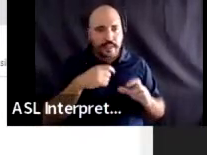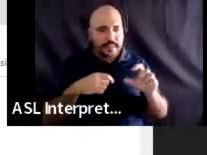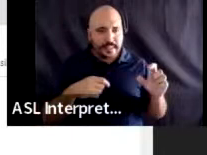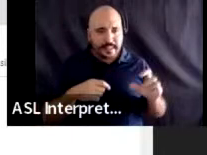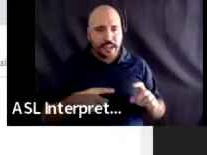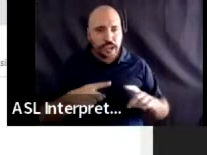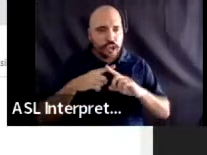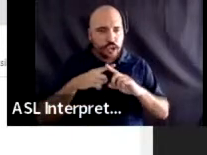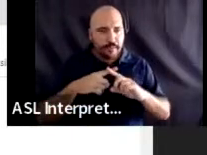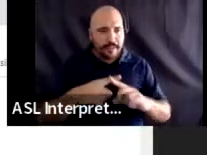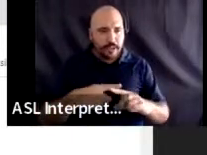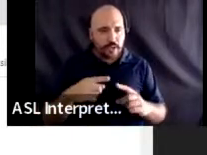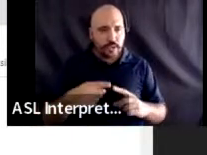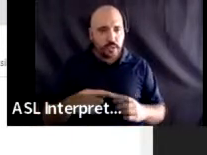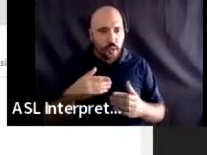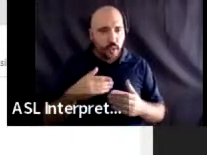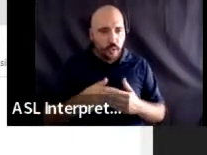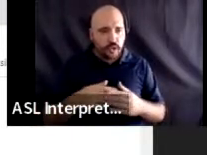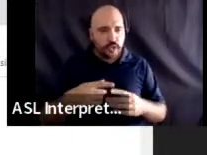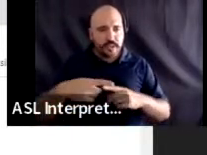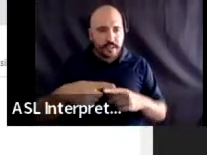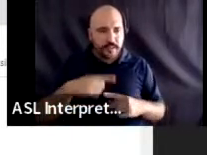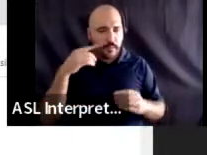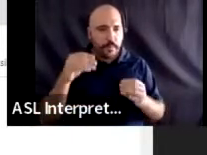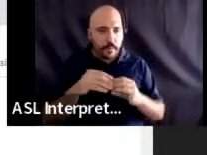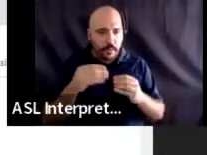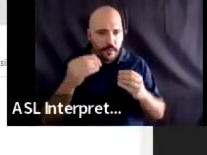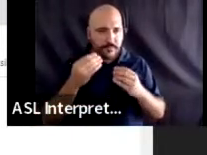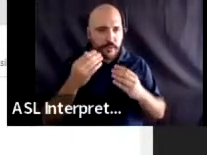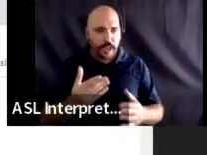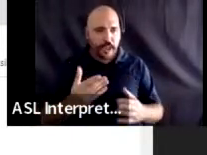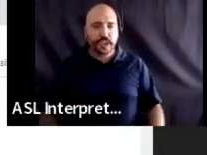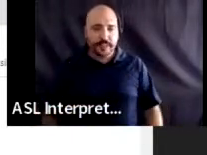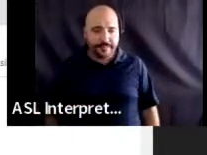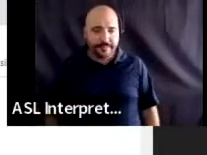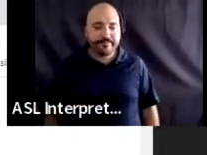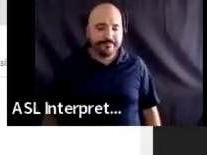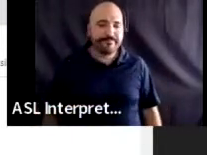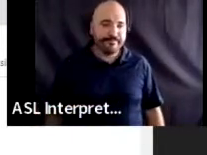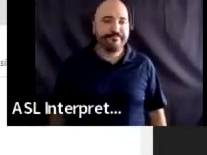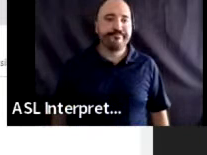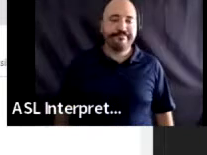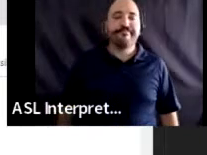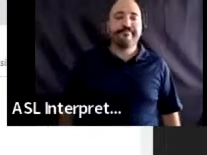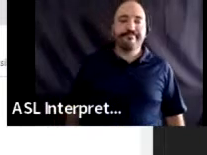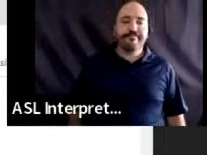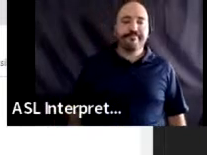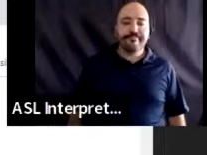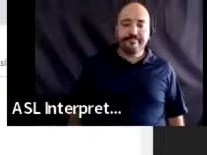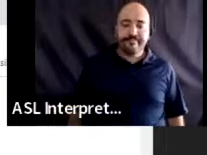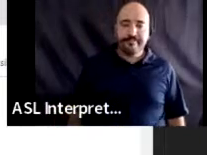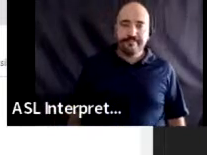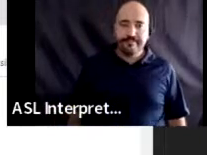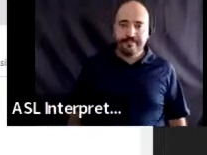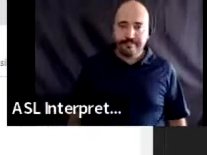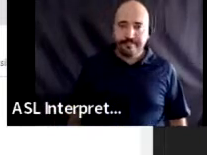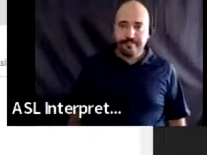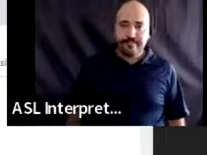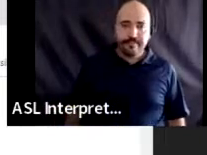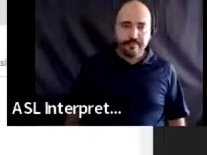says, zoom in close to an intersection for more information. Great. And keep in And mind, if you I do